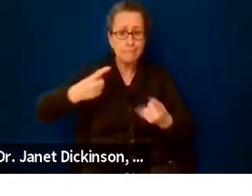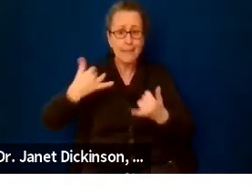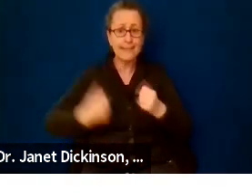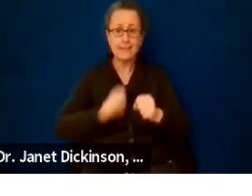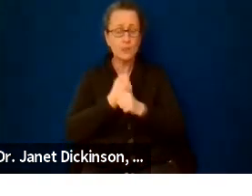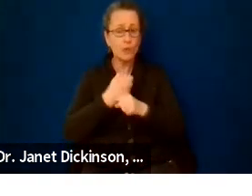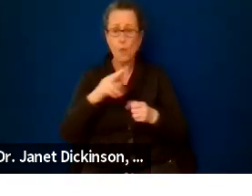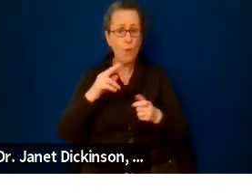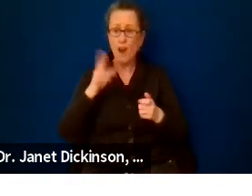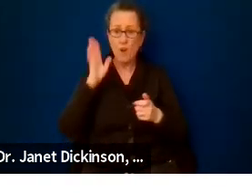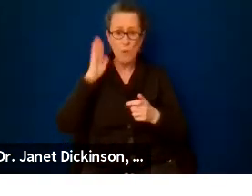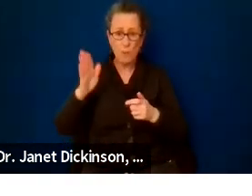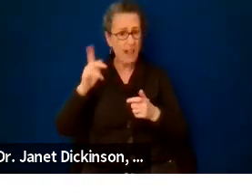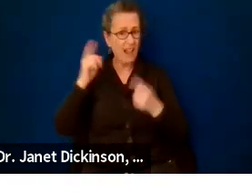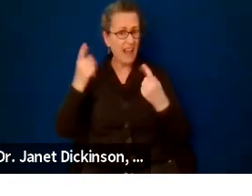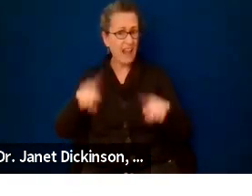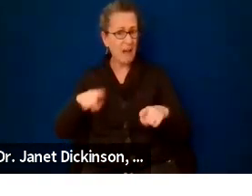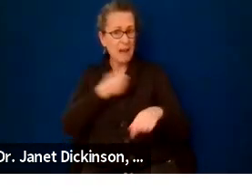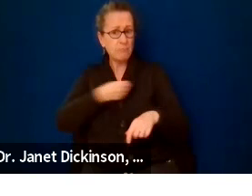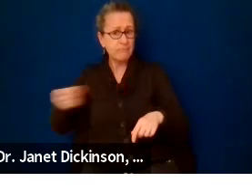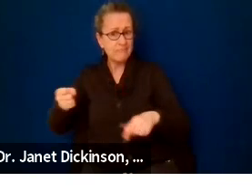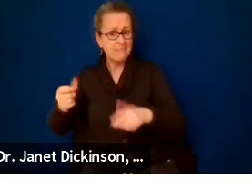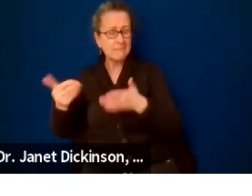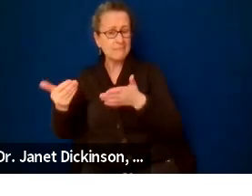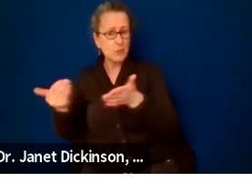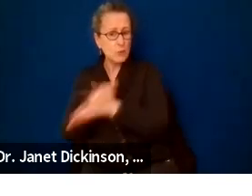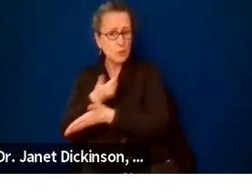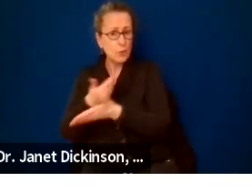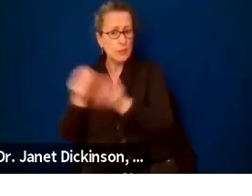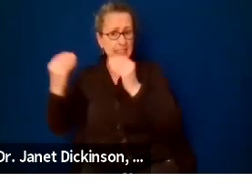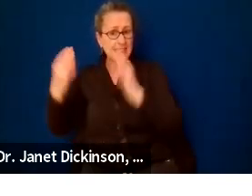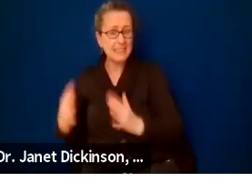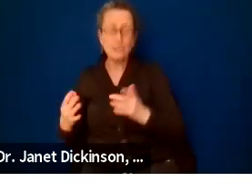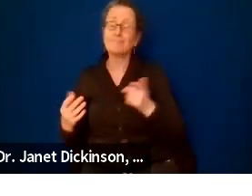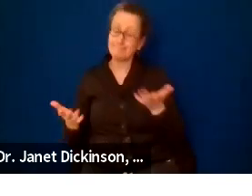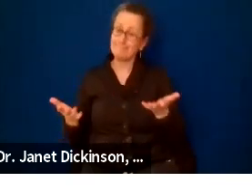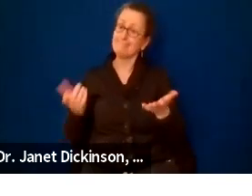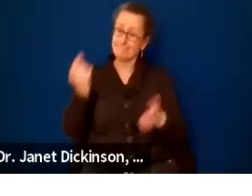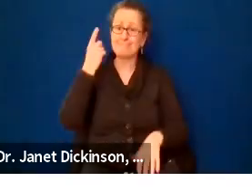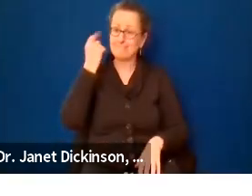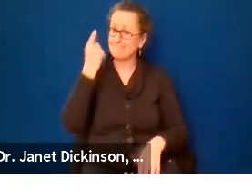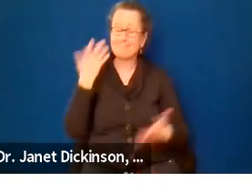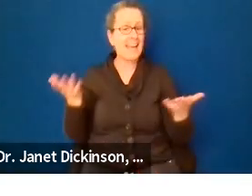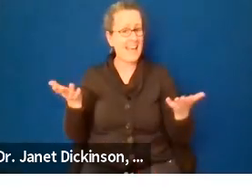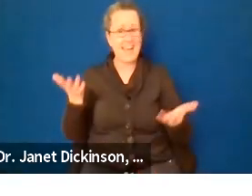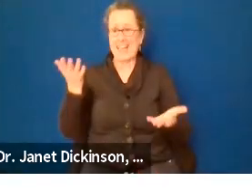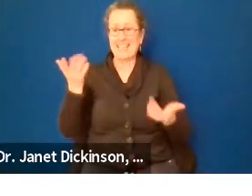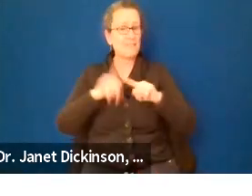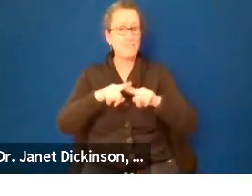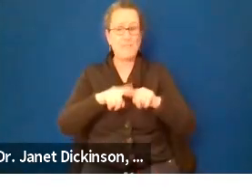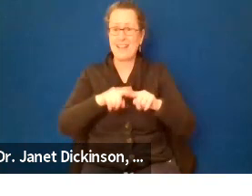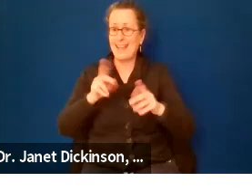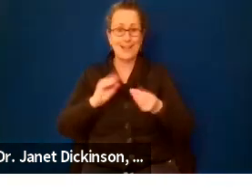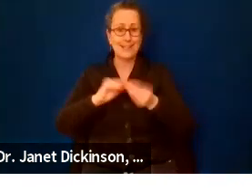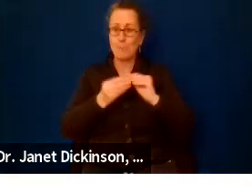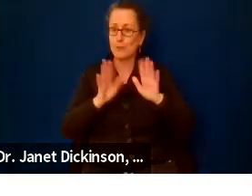week to really make a commitment around in-person or remote learning. So depending on the numbers and